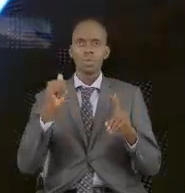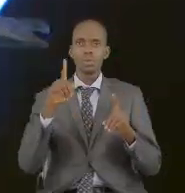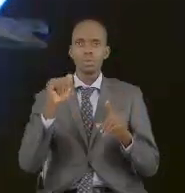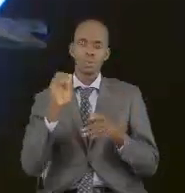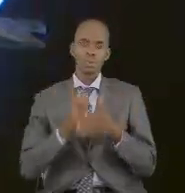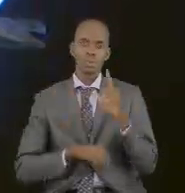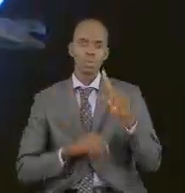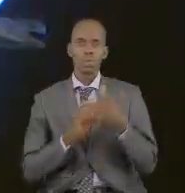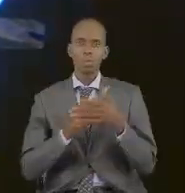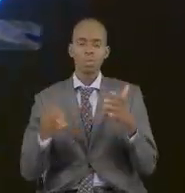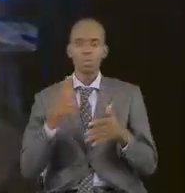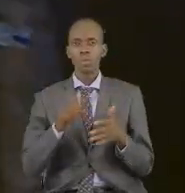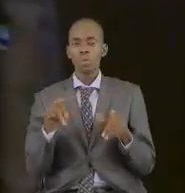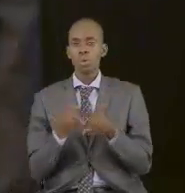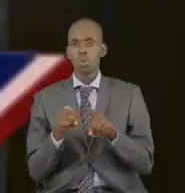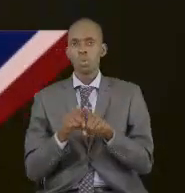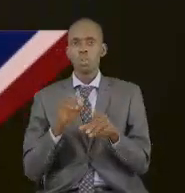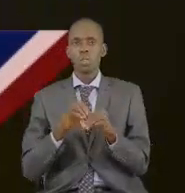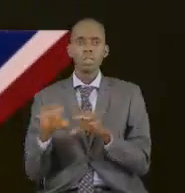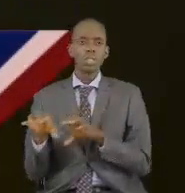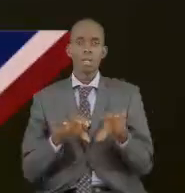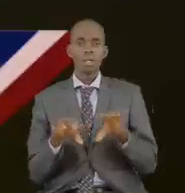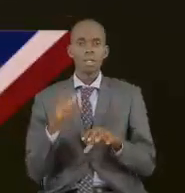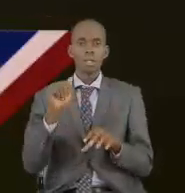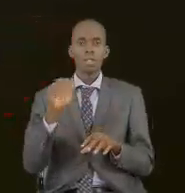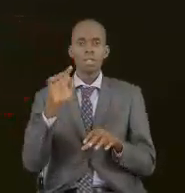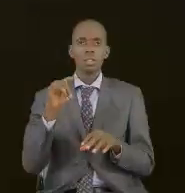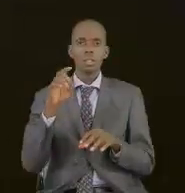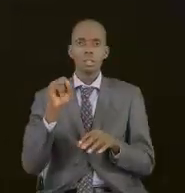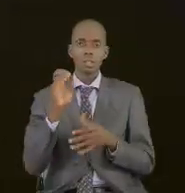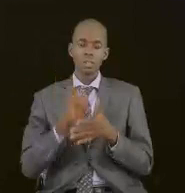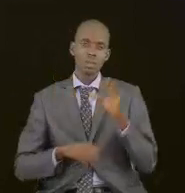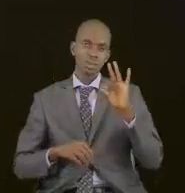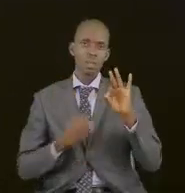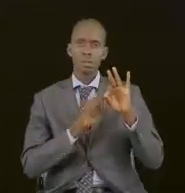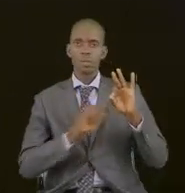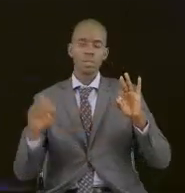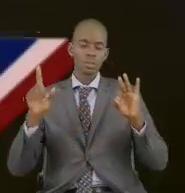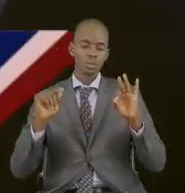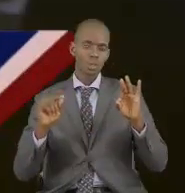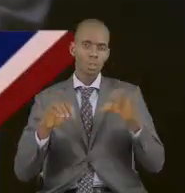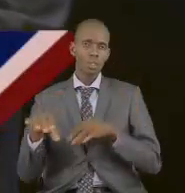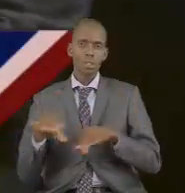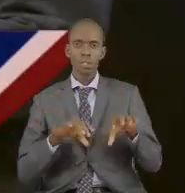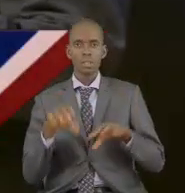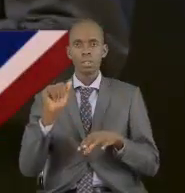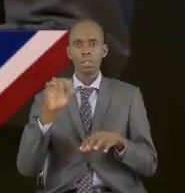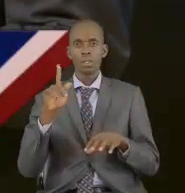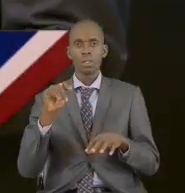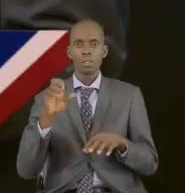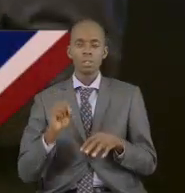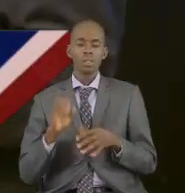in Acts chapter 9, reading from verse 20. Acts chapter 9, verse 20.